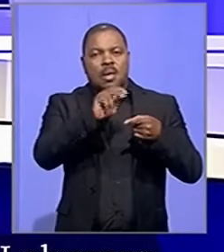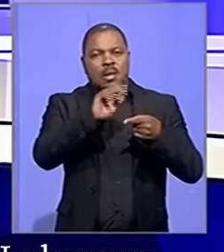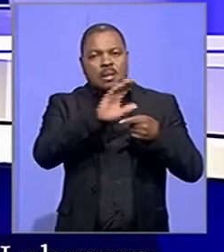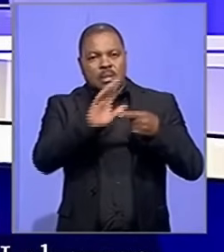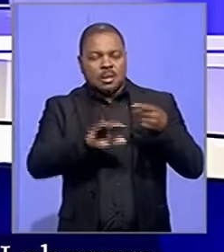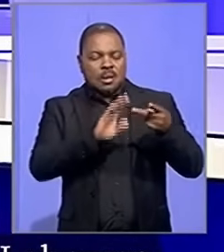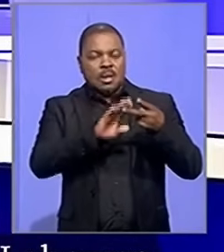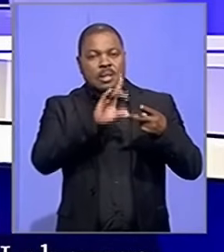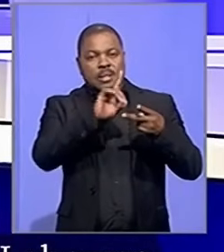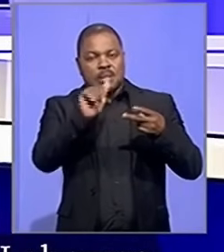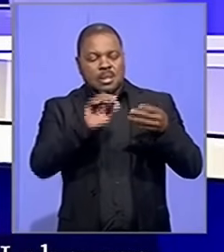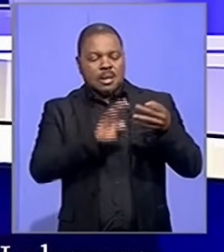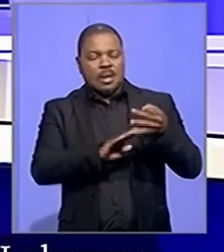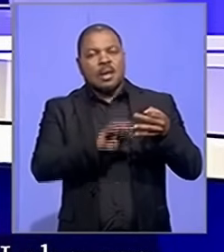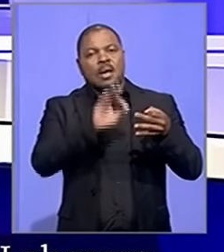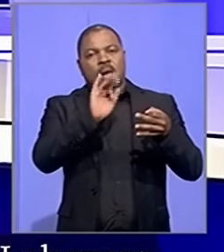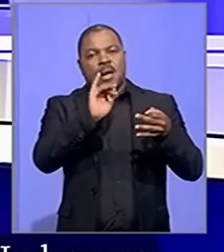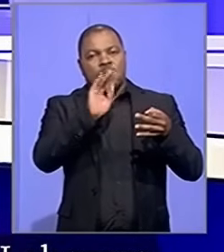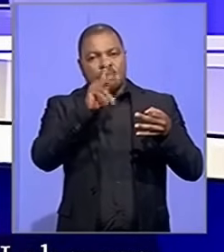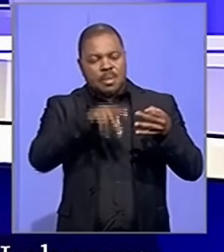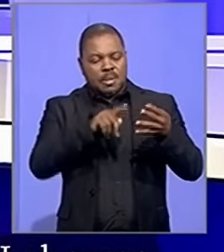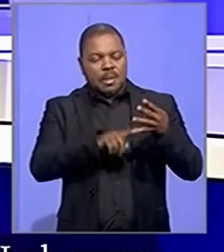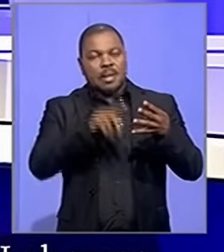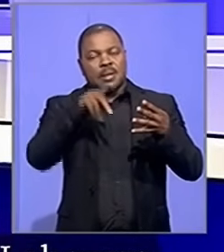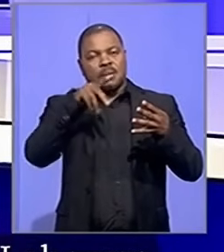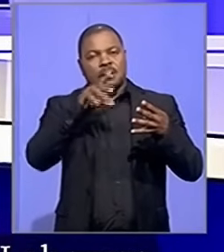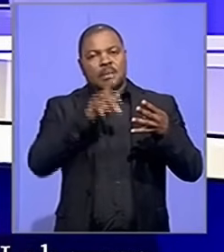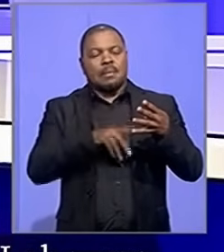ANC, DAIFP le Patriotic Alliance.